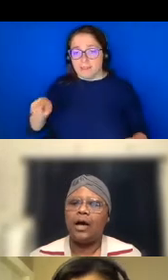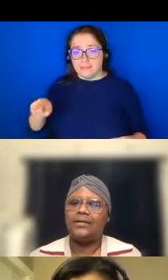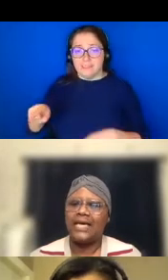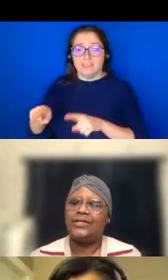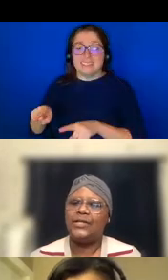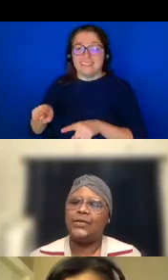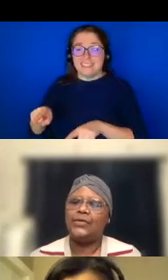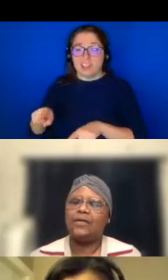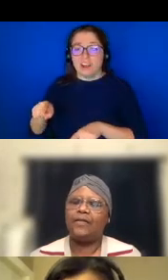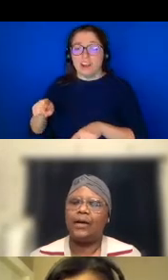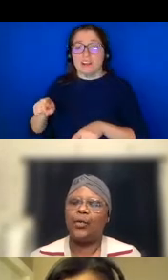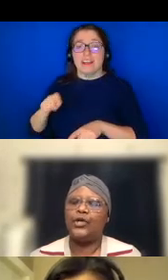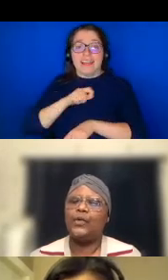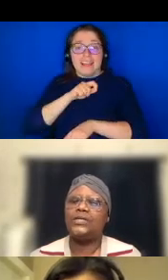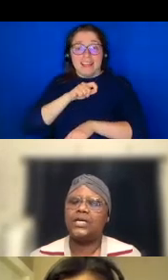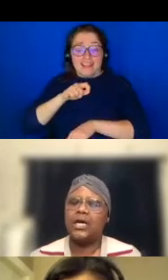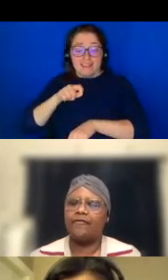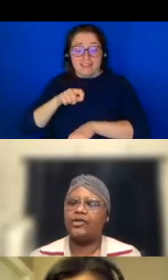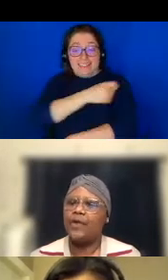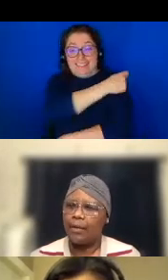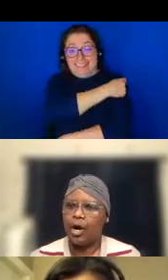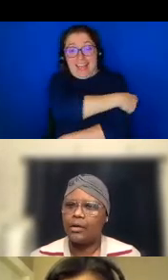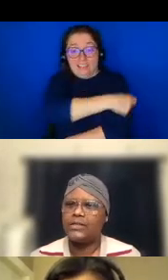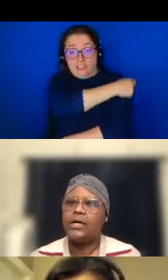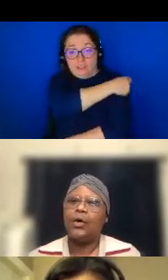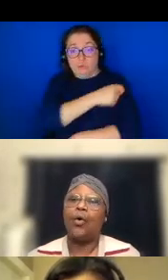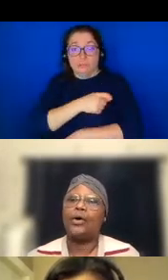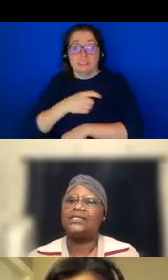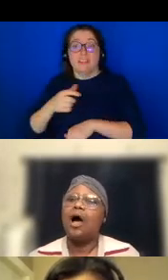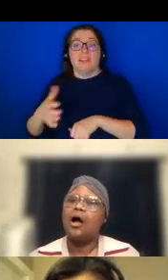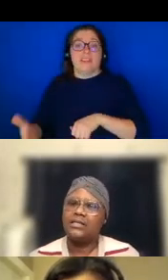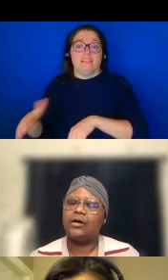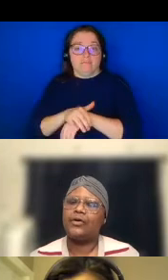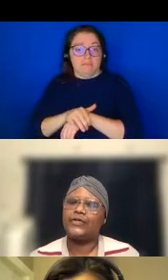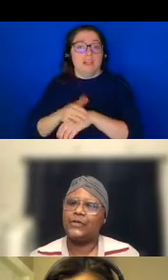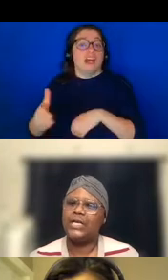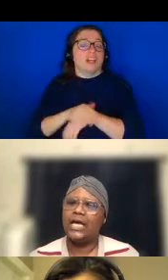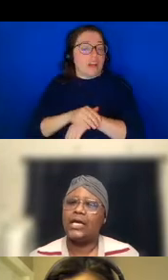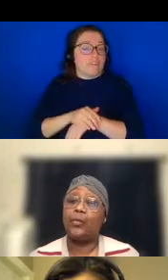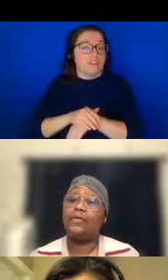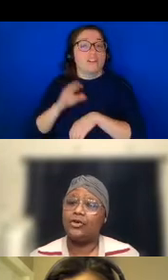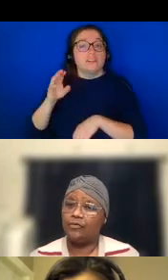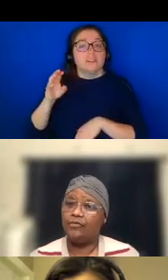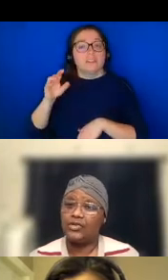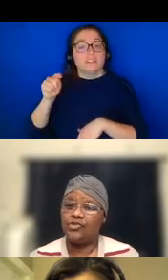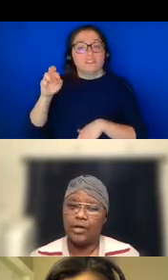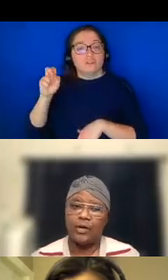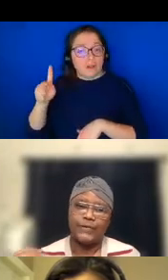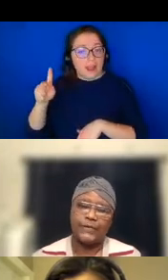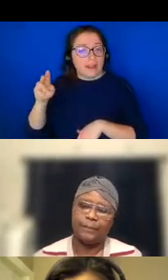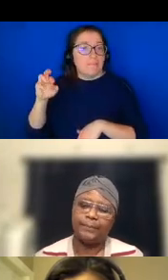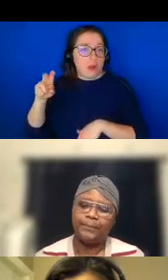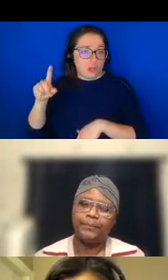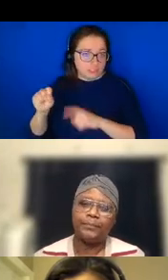are tattoos that were used to cover track marks or scars that are associated with intravenous drug